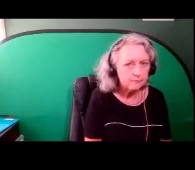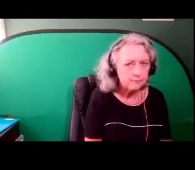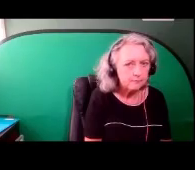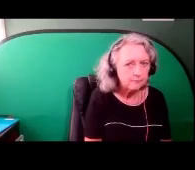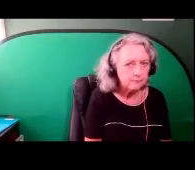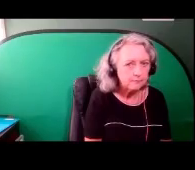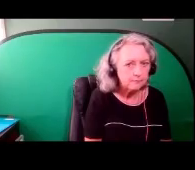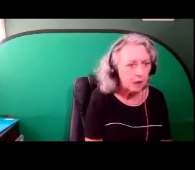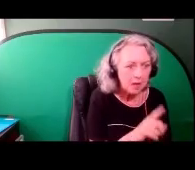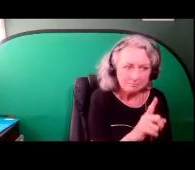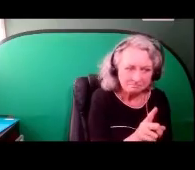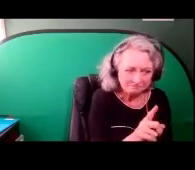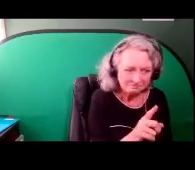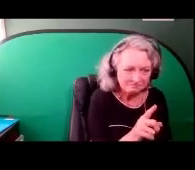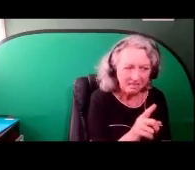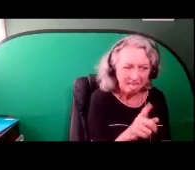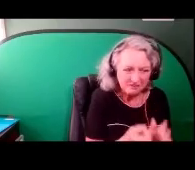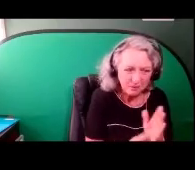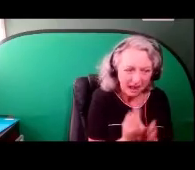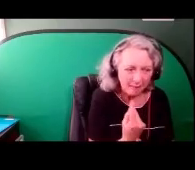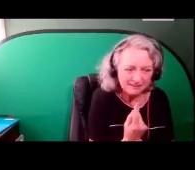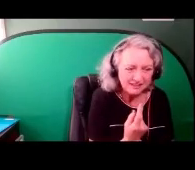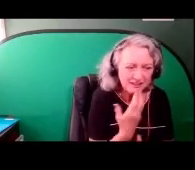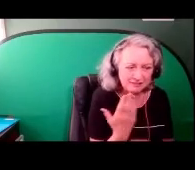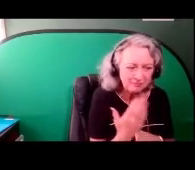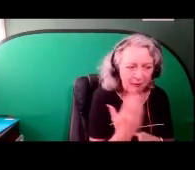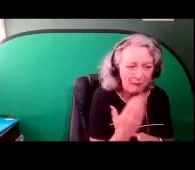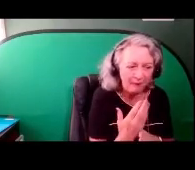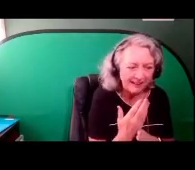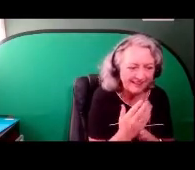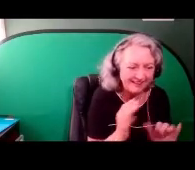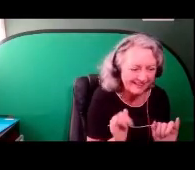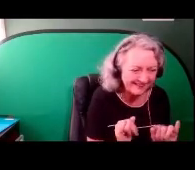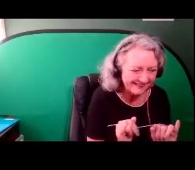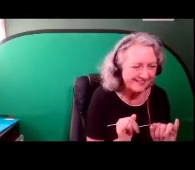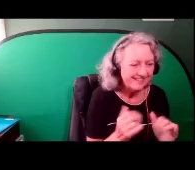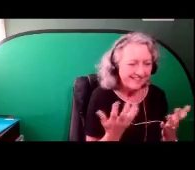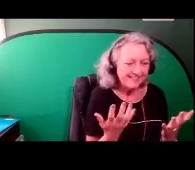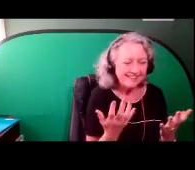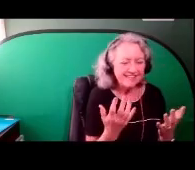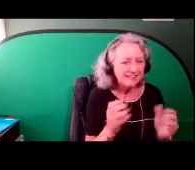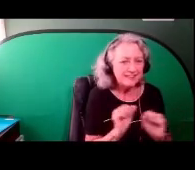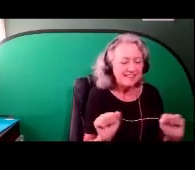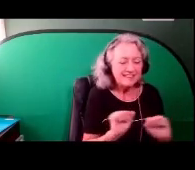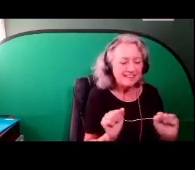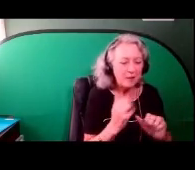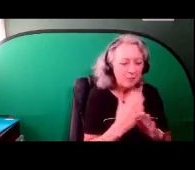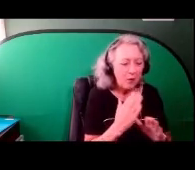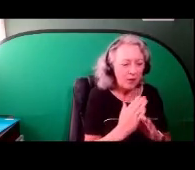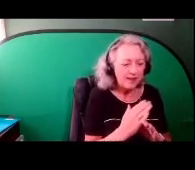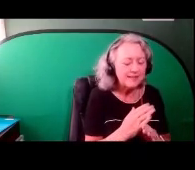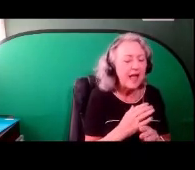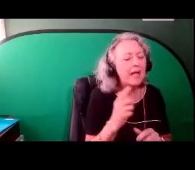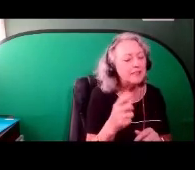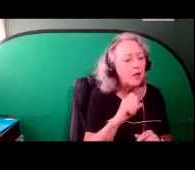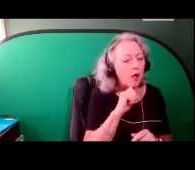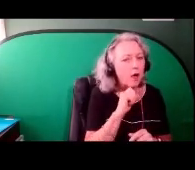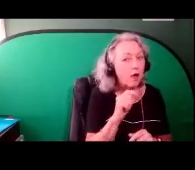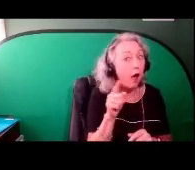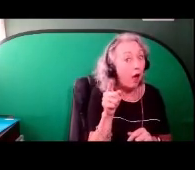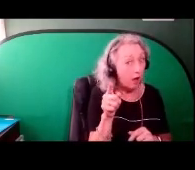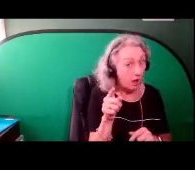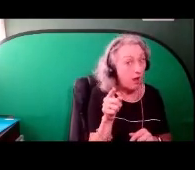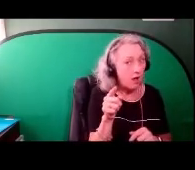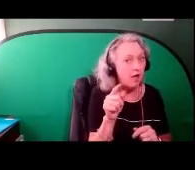Now, this is where we find that the demo's got a bit wrong. That hasn't worked. I'm going to use another VoiceOver